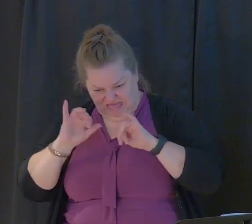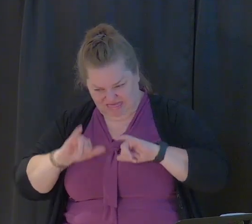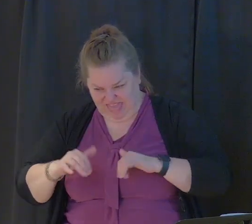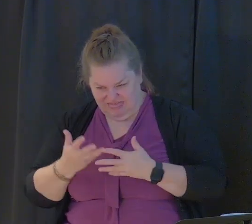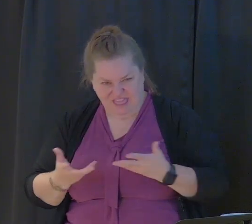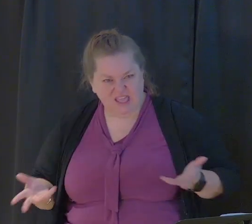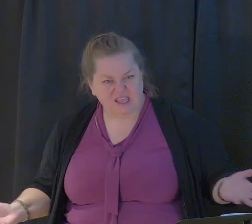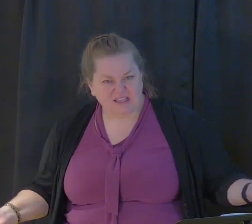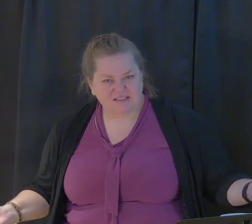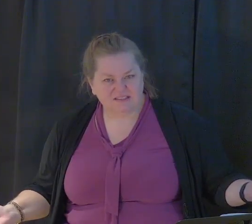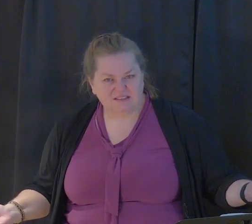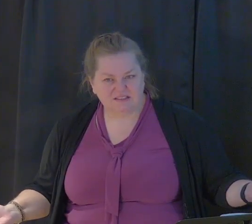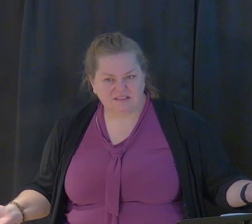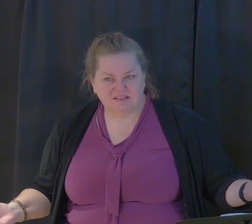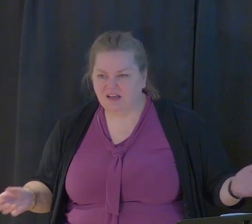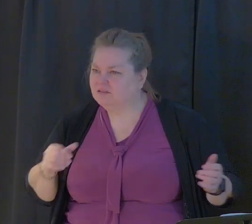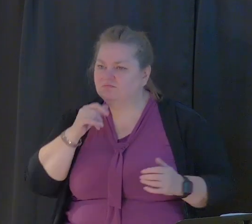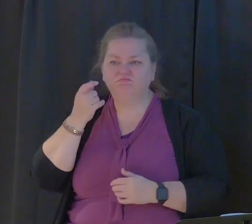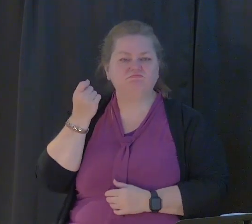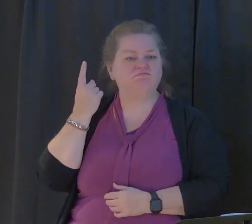I don't understand.